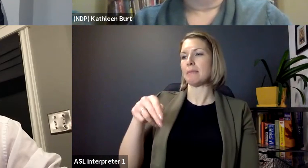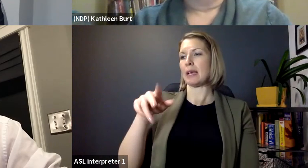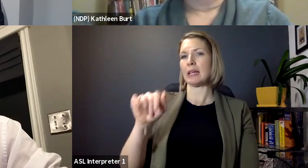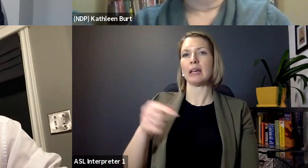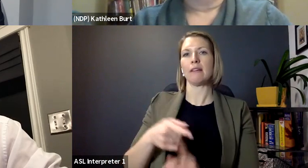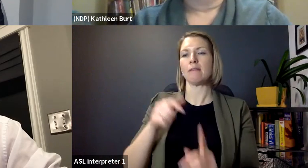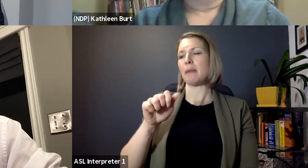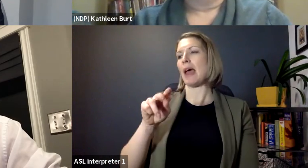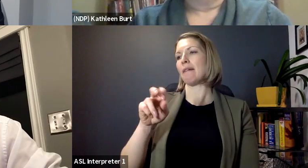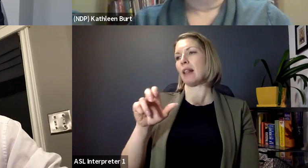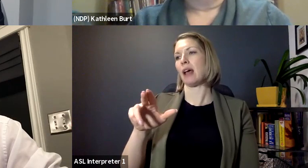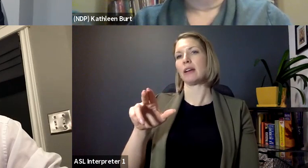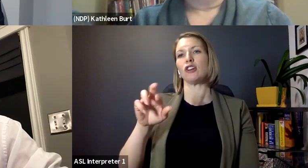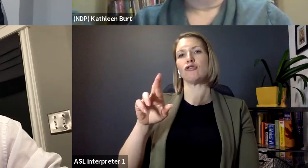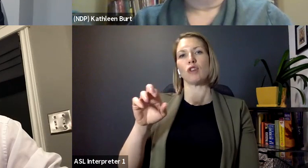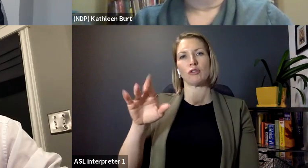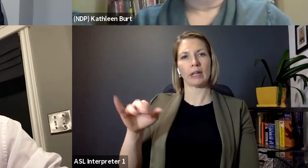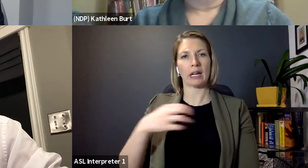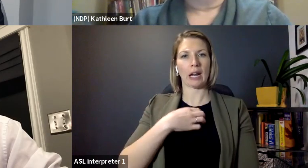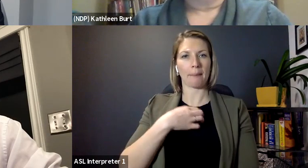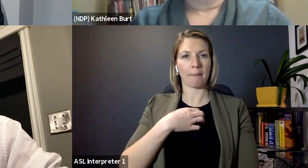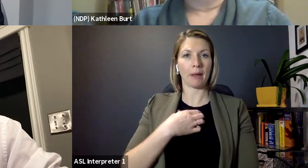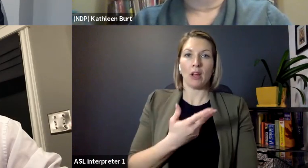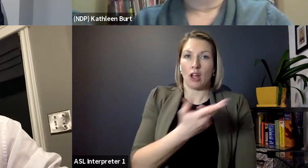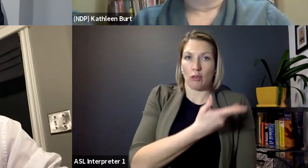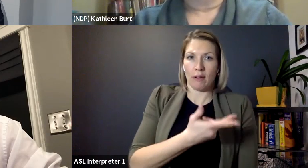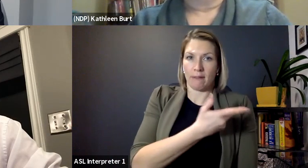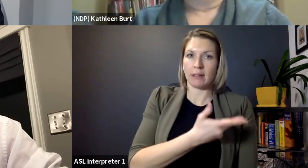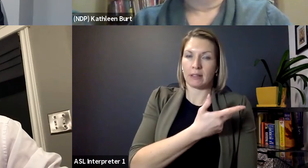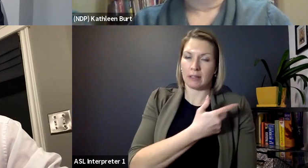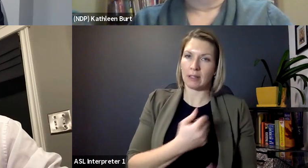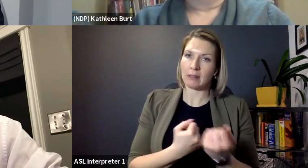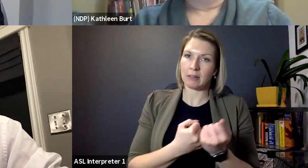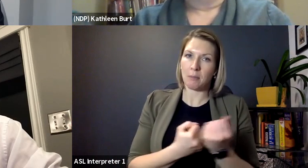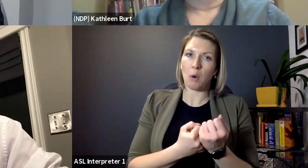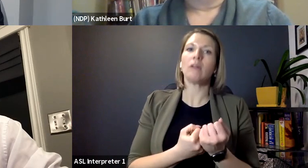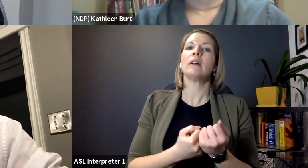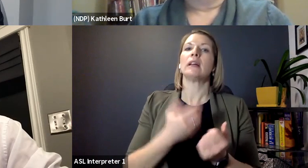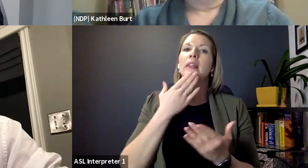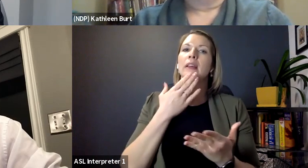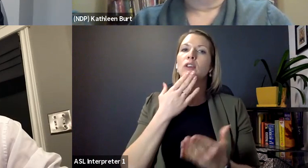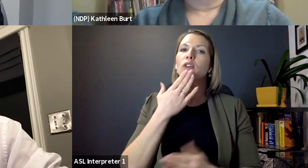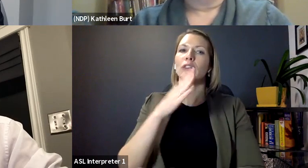Northeast, and on behalf of Rotary, the Chamber, and Manuels River, say thank you and good evening.